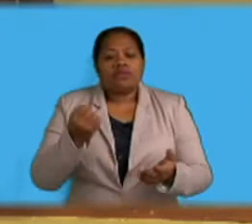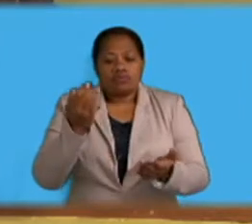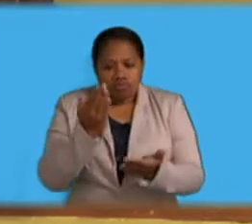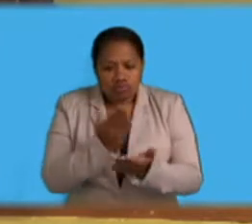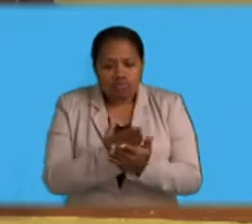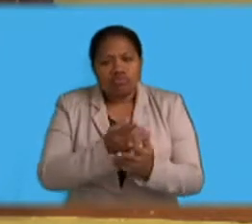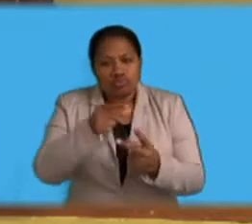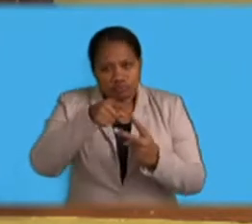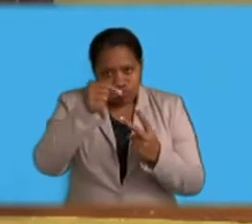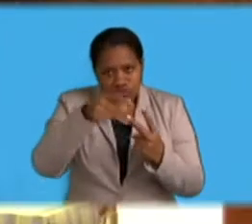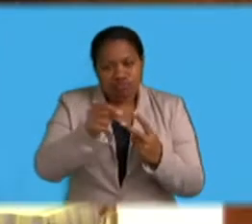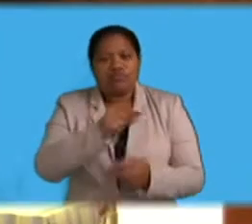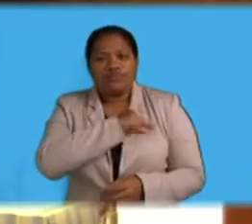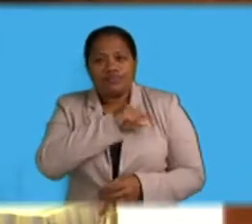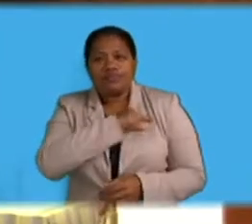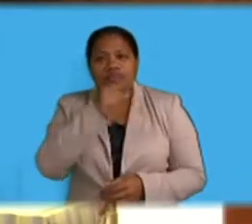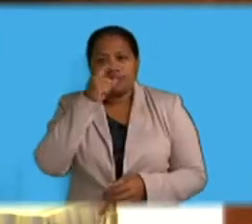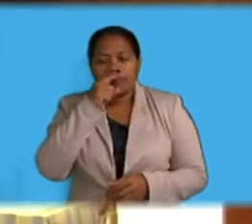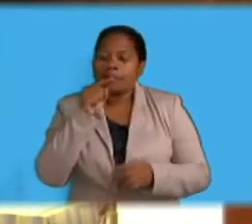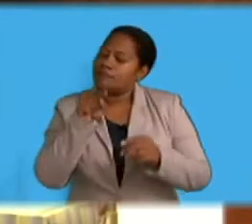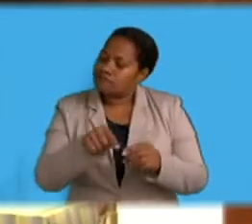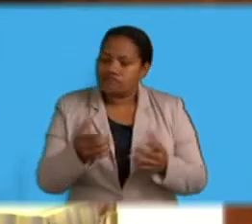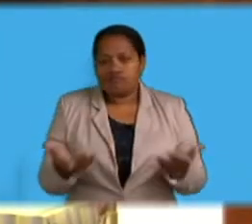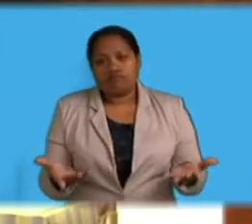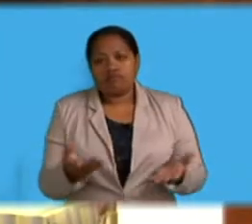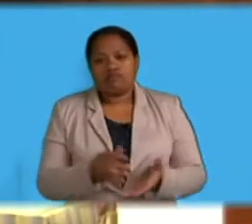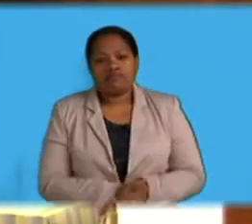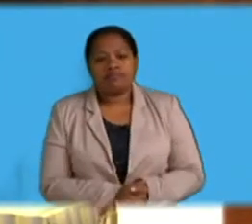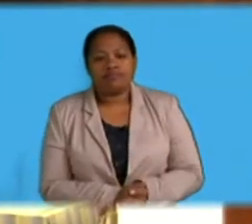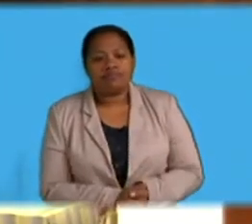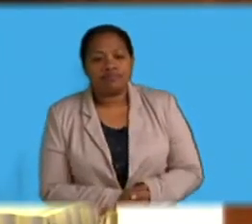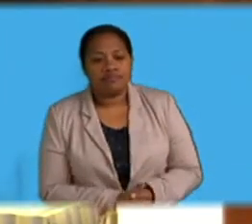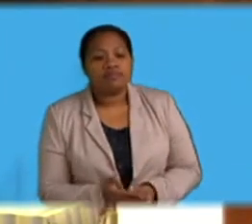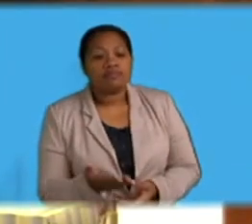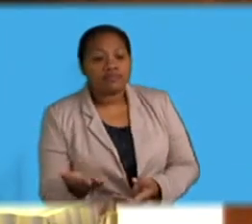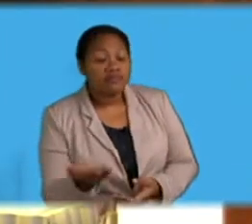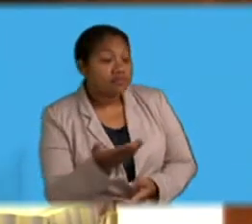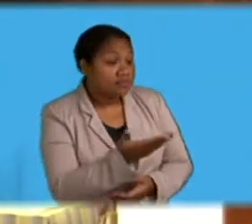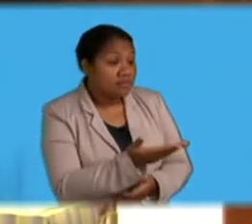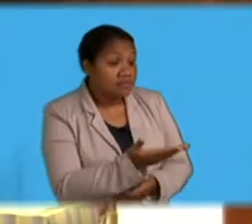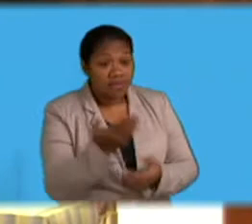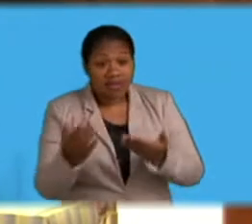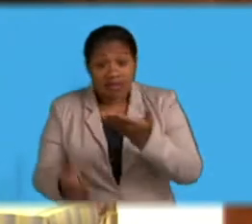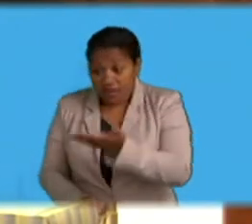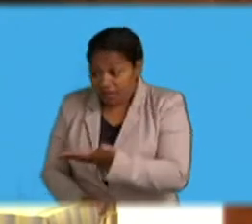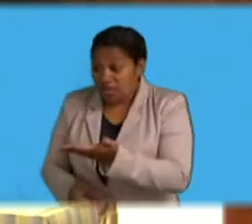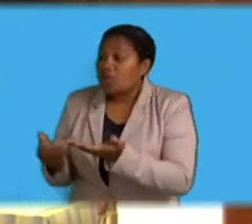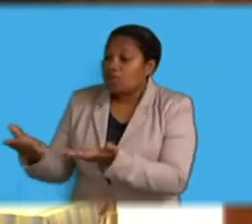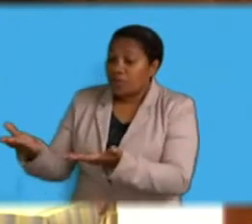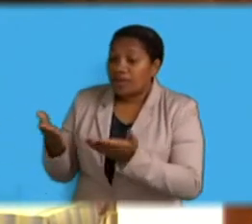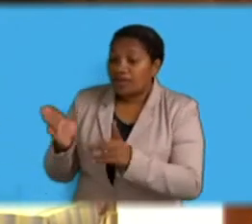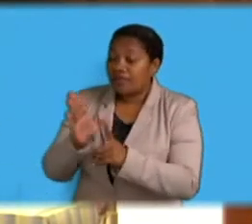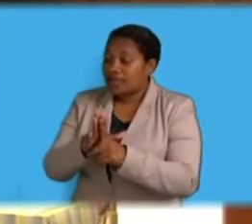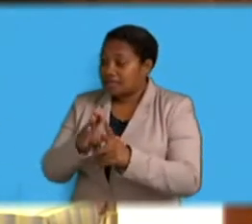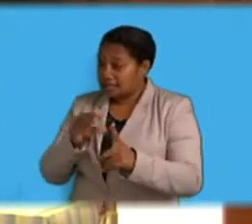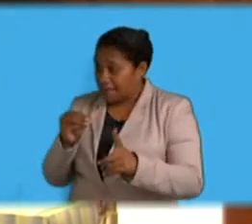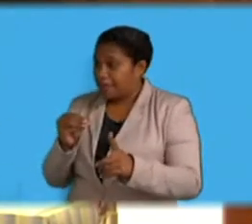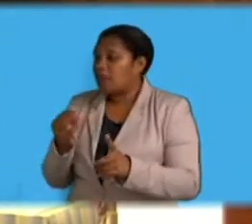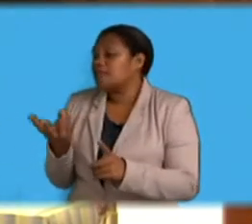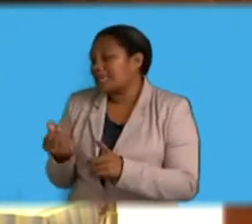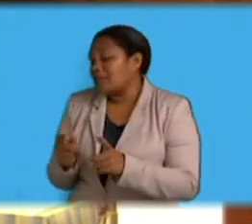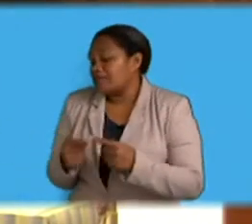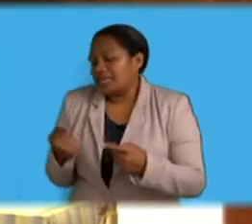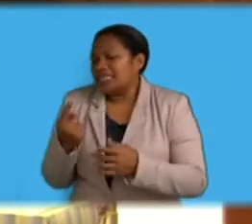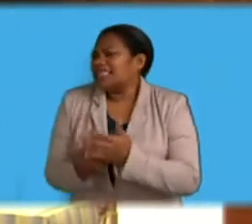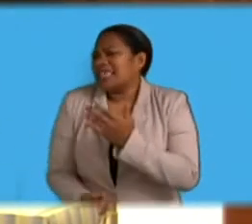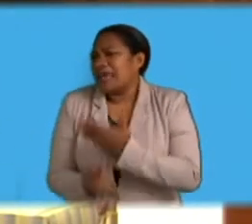Speaker. Thank you. I reckon the Honourable Minister was giving examples of some of the things that have been happening